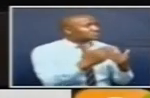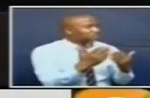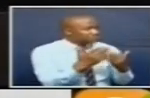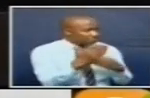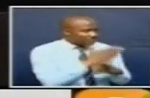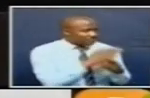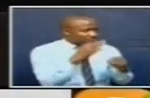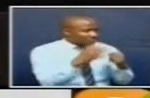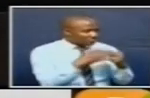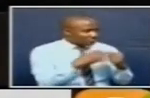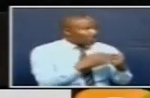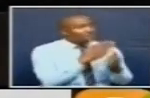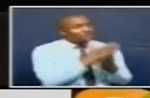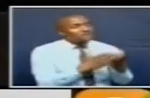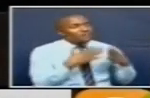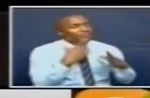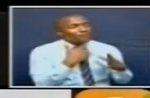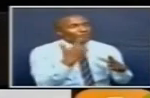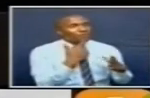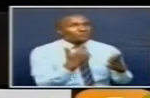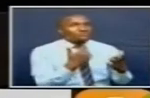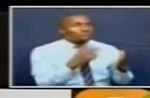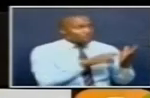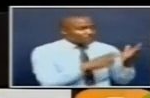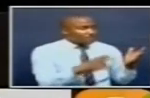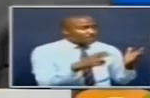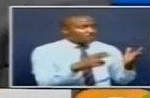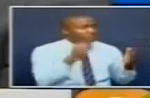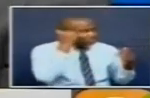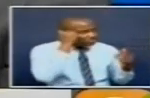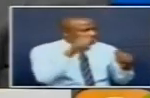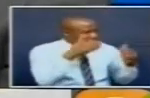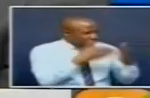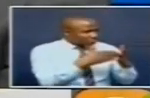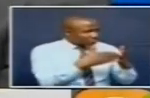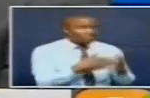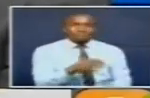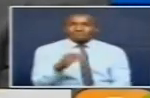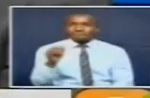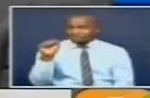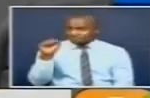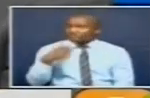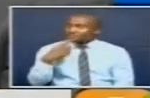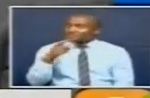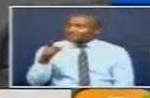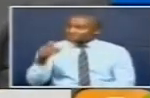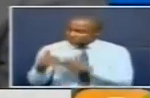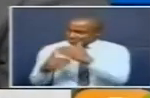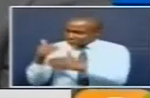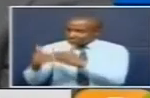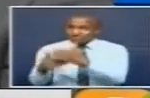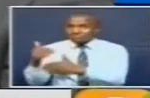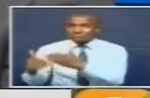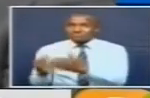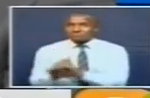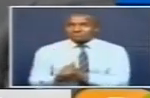election, some of the people who may have faked the academic qualifications may be barred? Is that what you're saying? That's what I'm saying, and I'm telling you, it's a continuous process. What until we